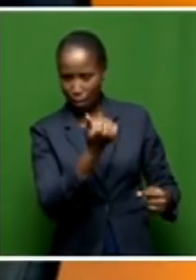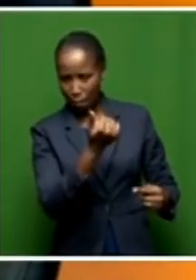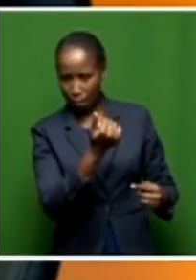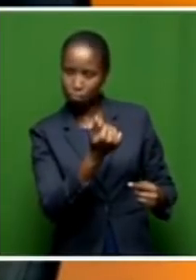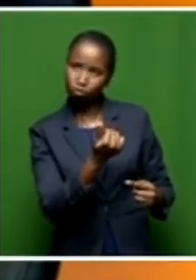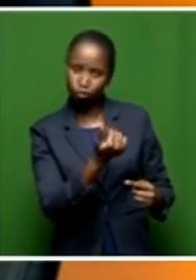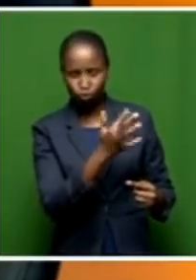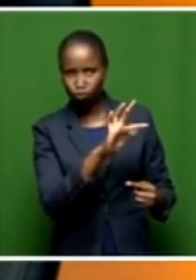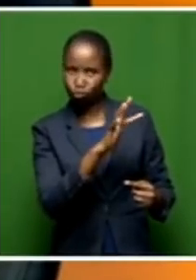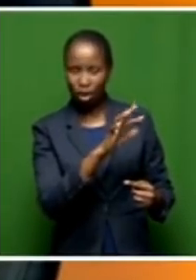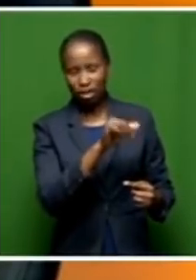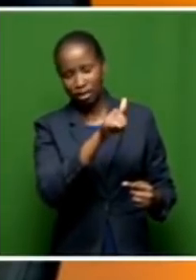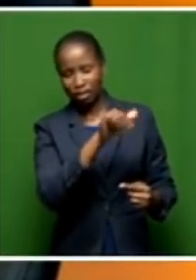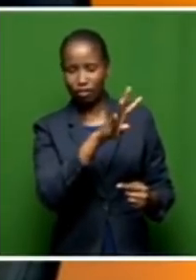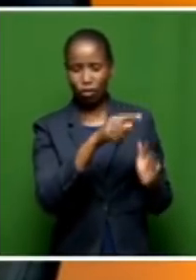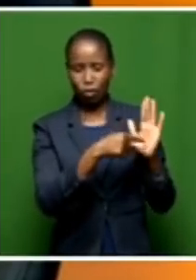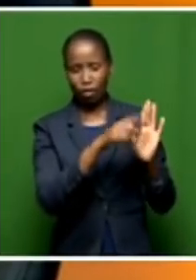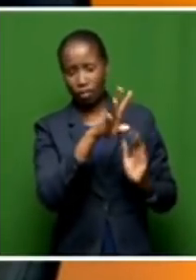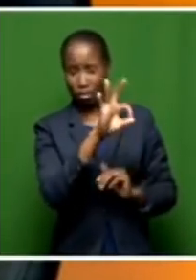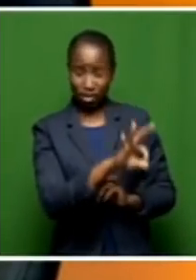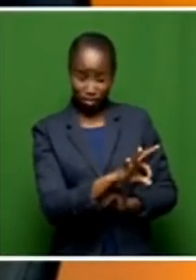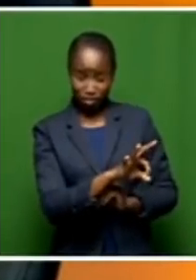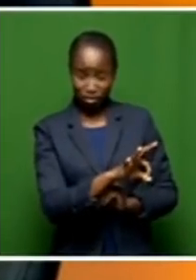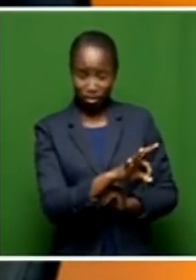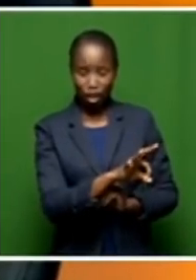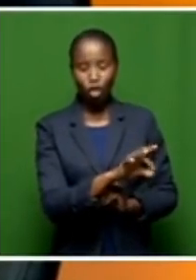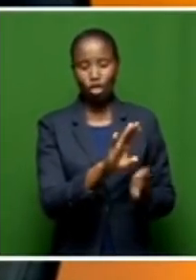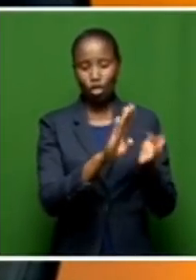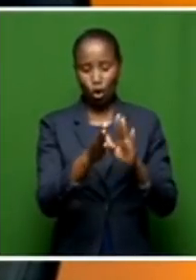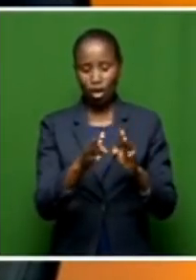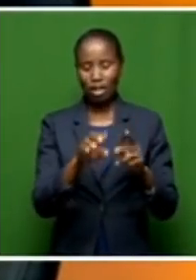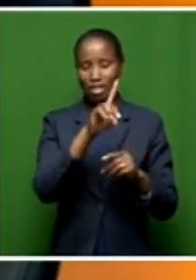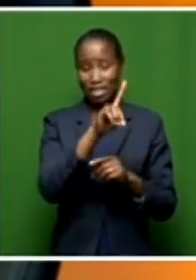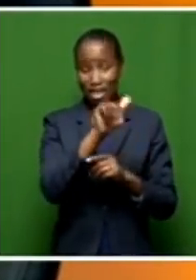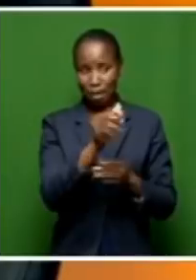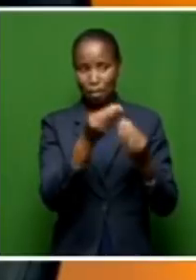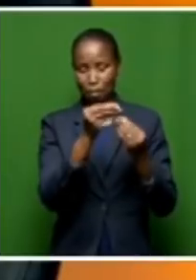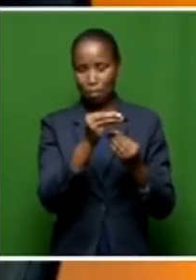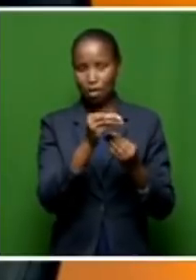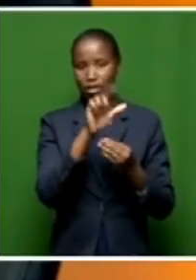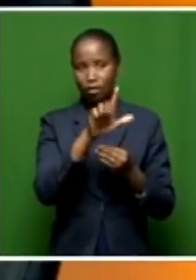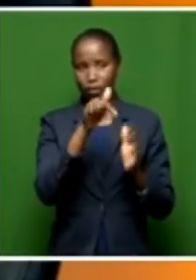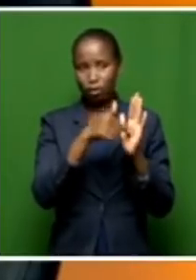64.4%, the DA 17.6%, the EFF 7.4%,